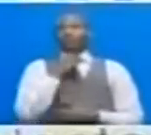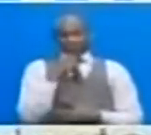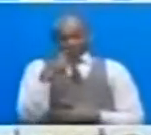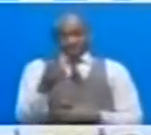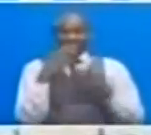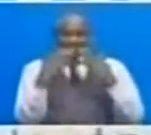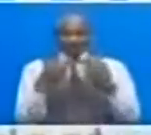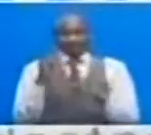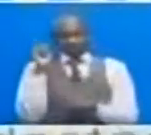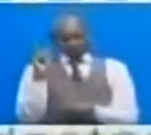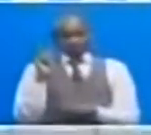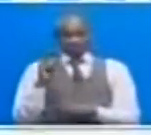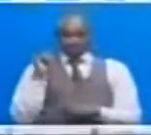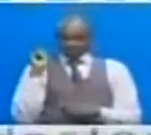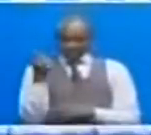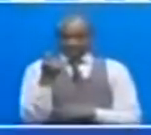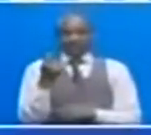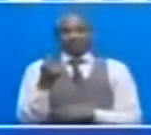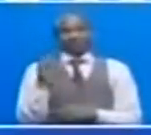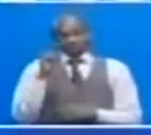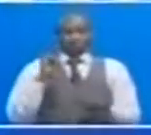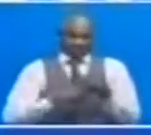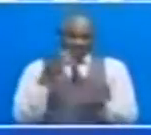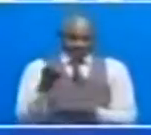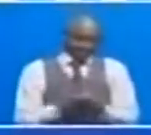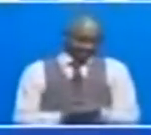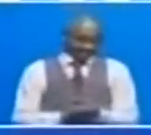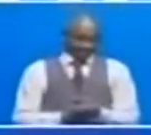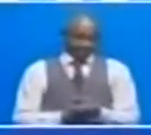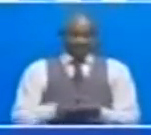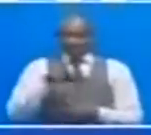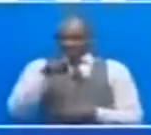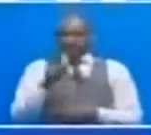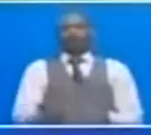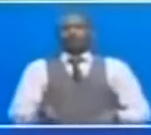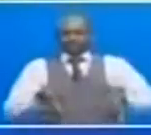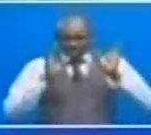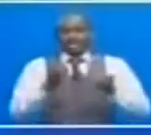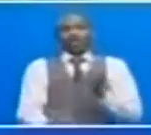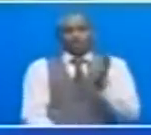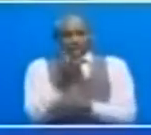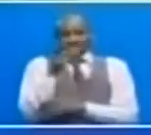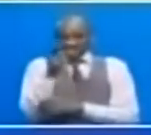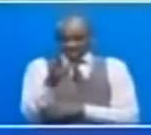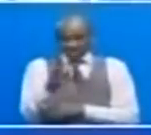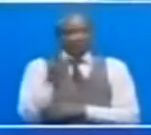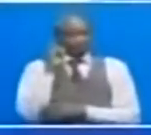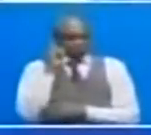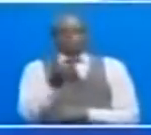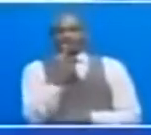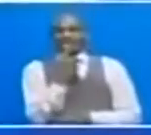thank you to our First Lady of Kenya in officiating this launch. First Lady Margaret Kenyatta officially launched the SemaDoc